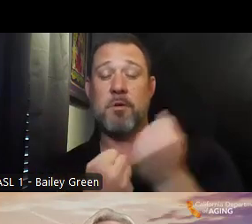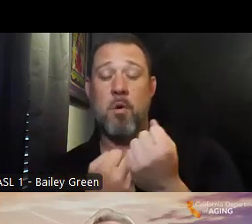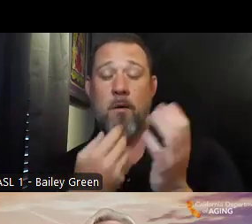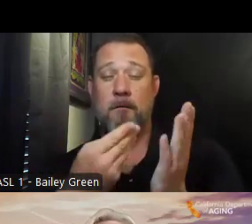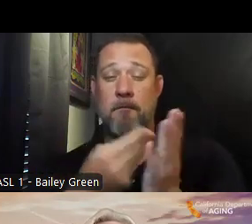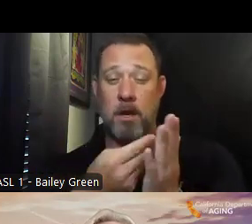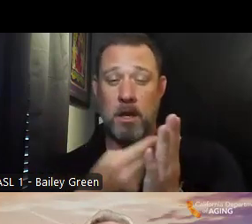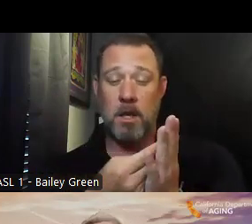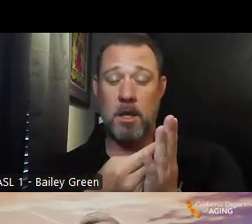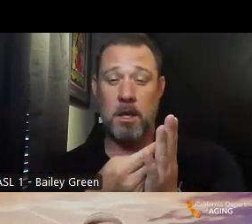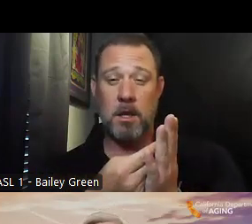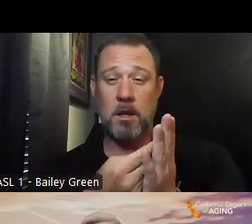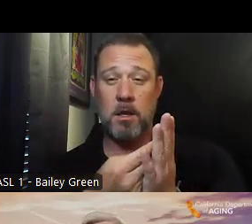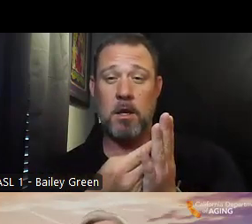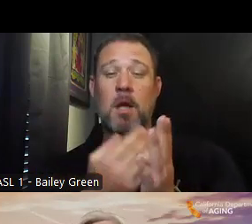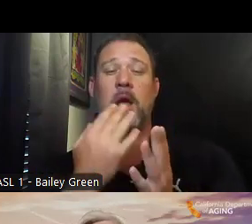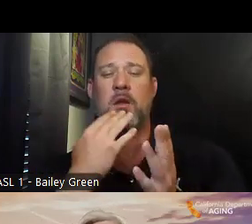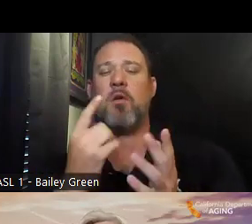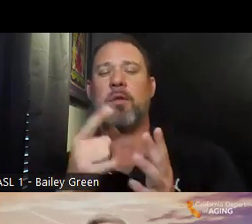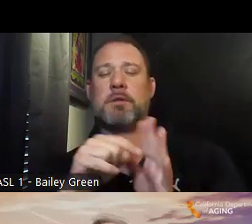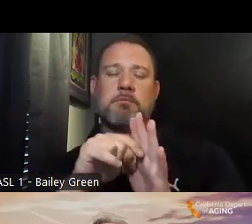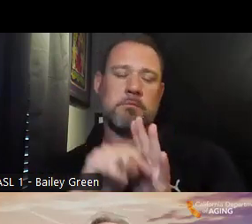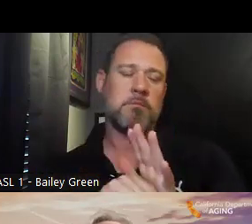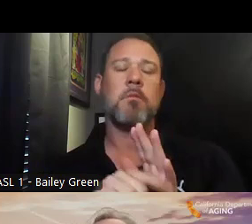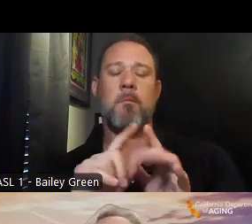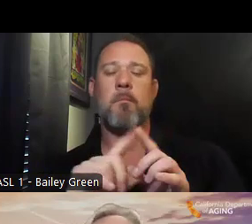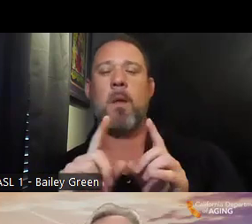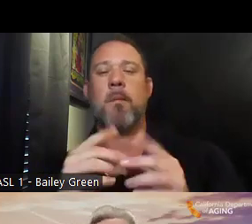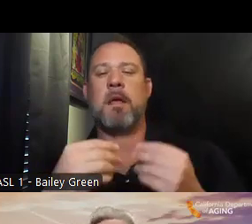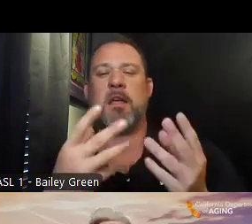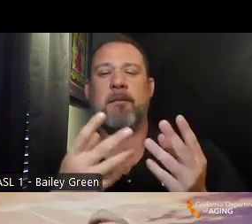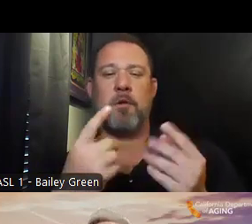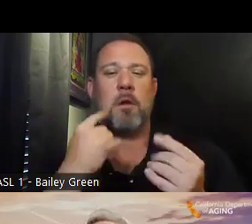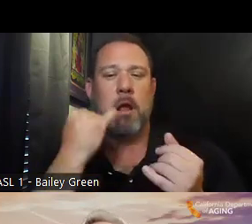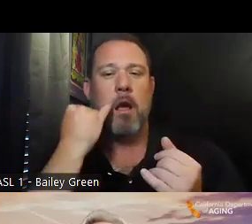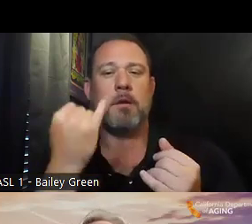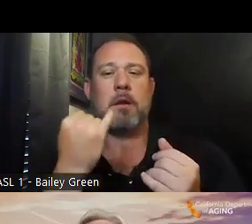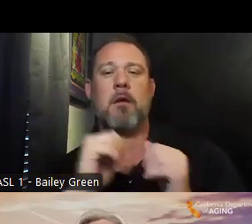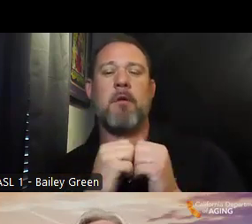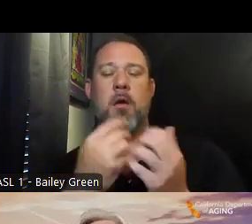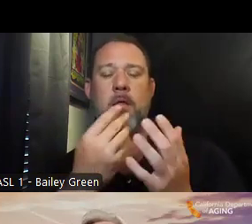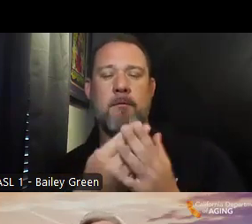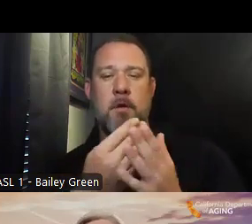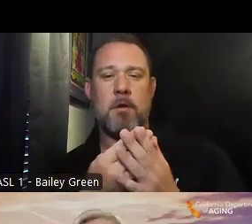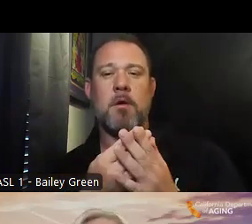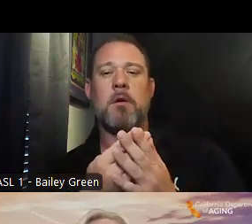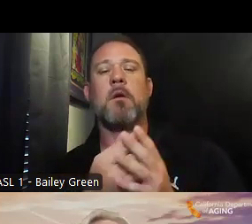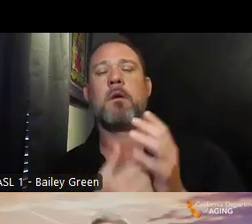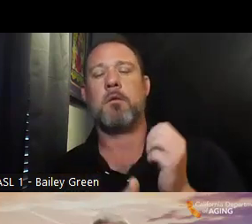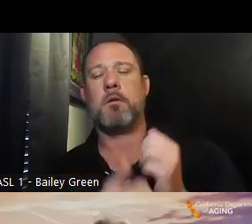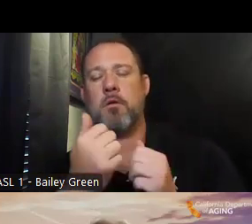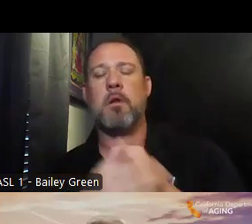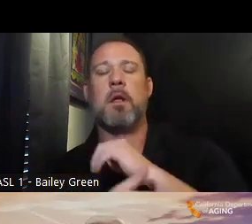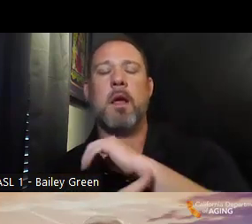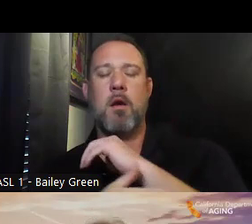funding. And I know this is really getting into the weeds, but I'm just trying to give you kind of a sense of how the funding is going, majority of it to the